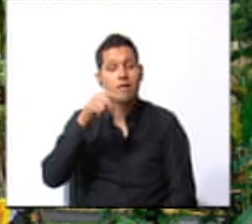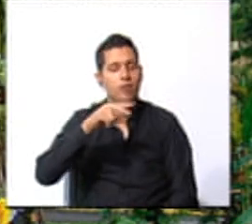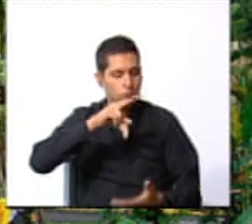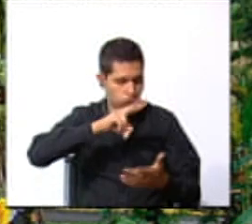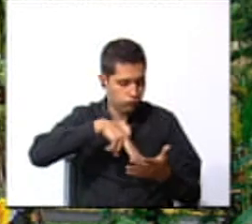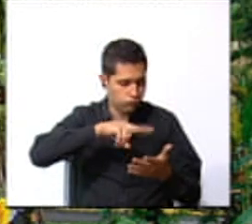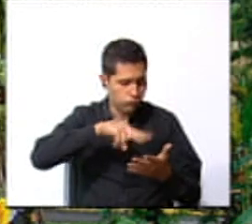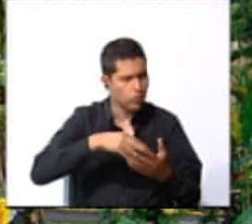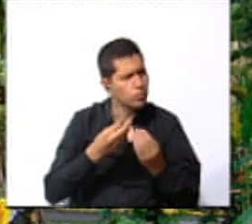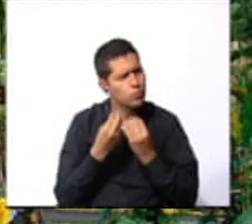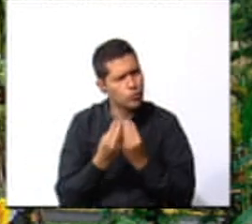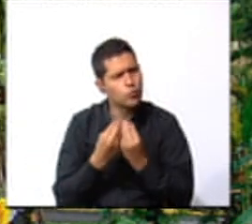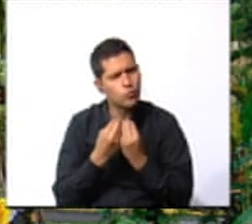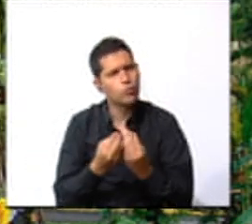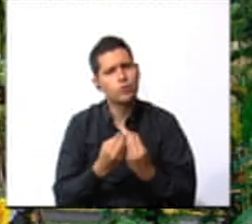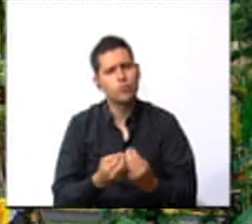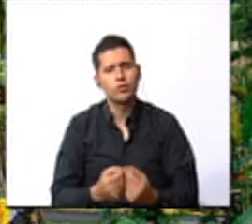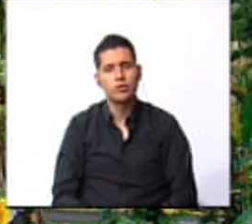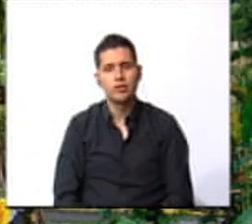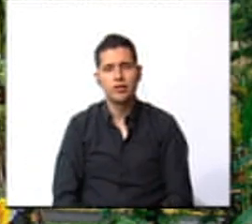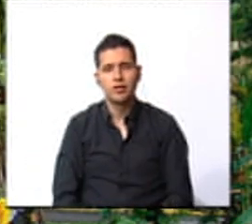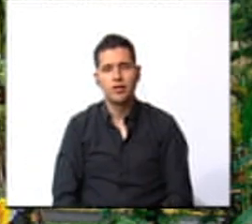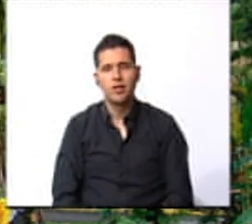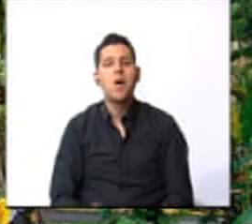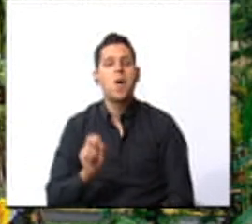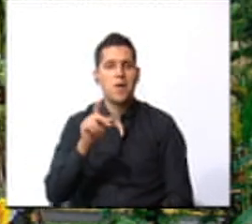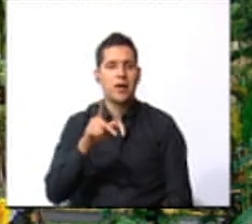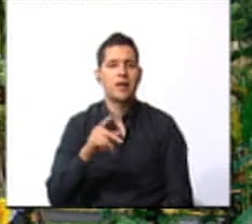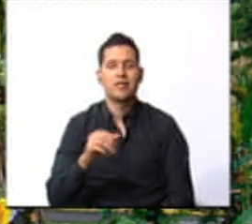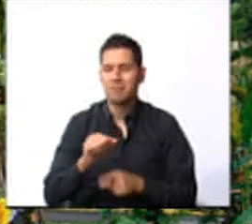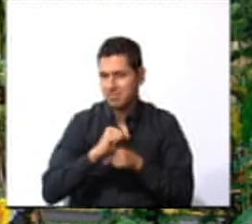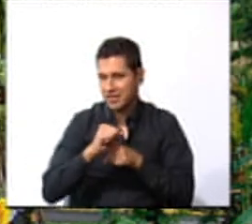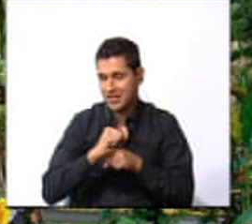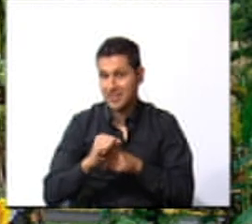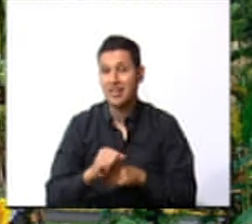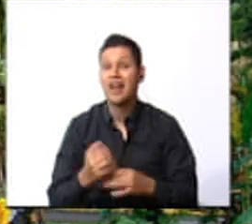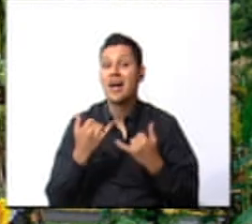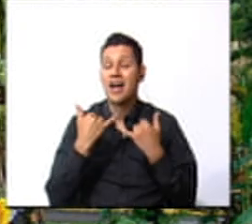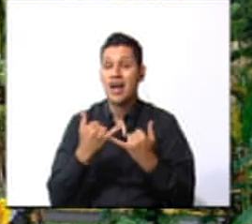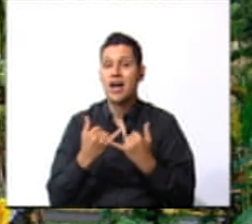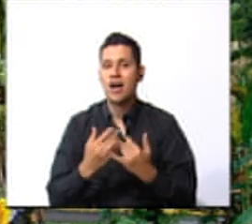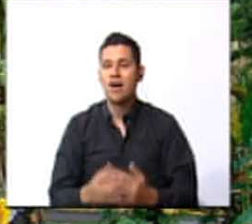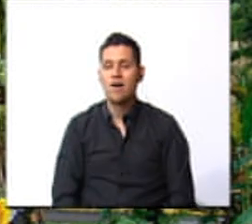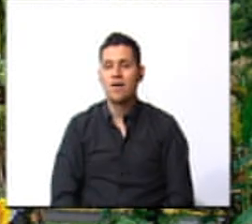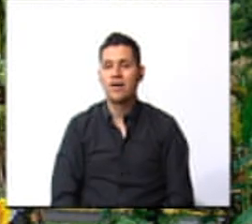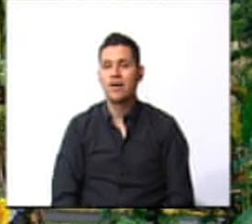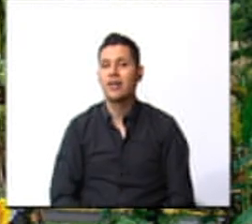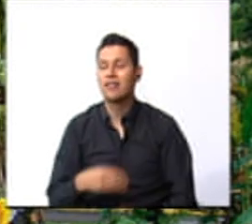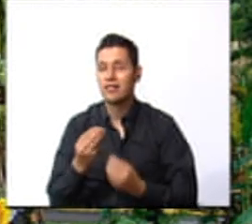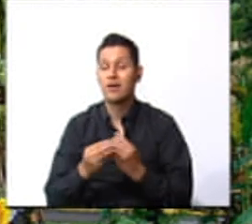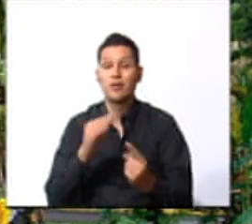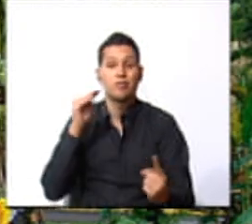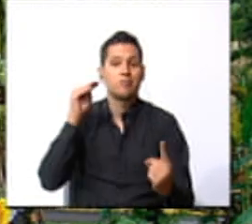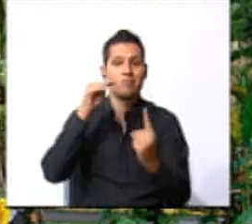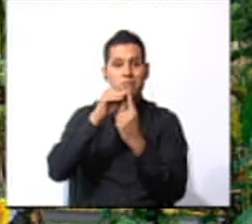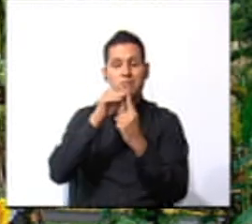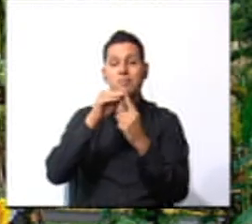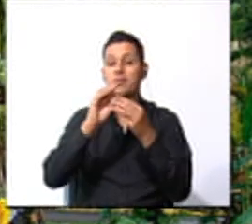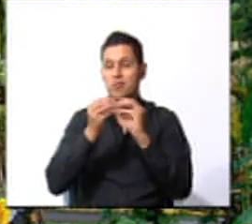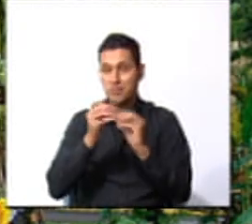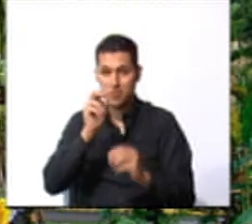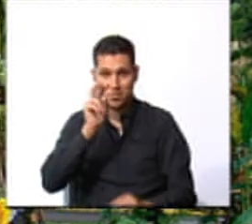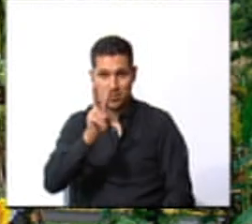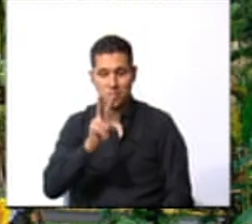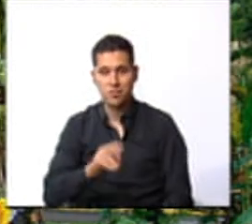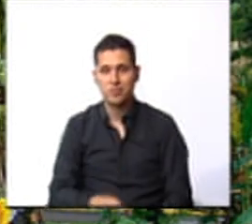lot. Hay que leer mucho. And we are going to practice. Now, let's move to the goal number two.